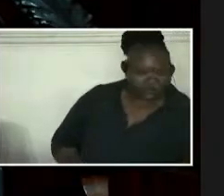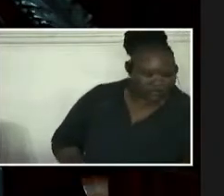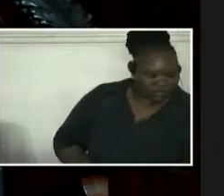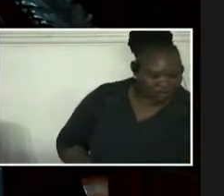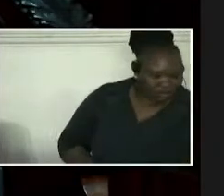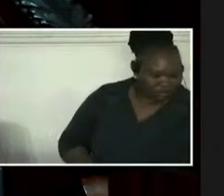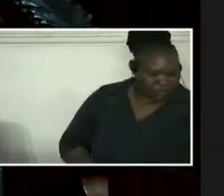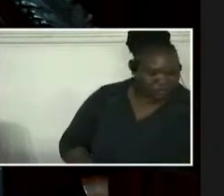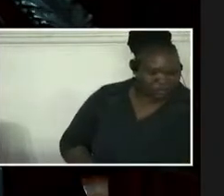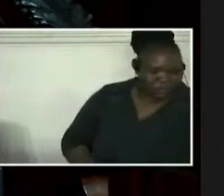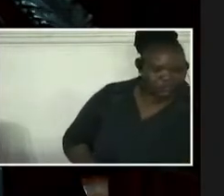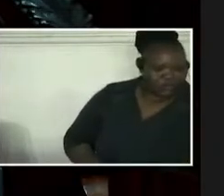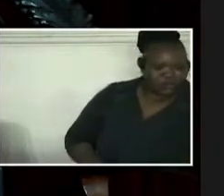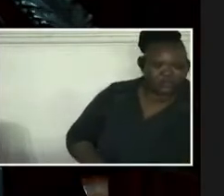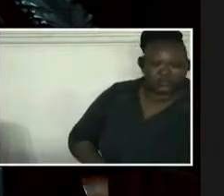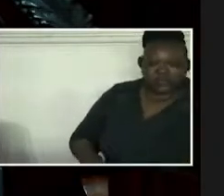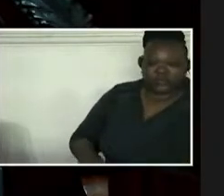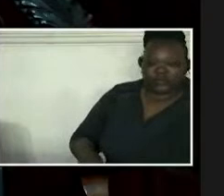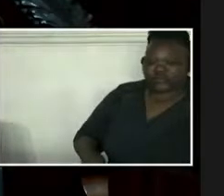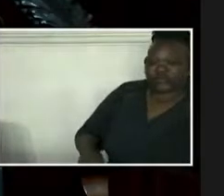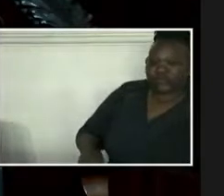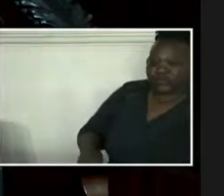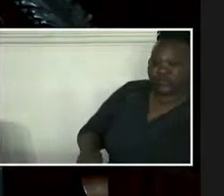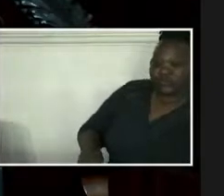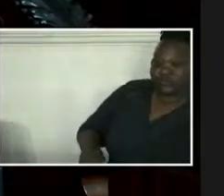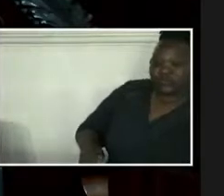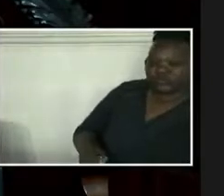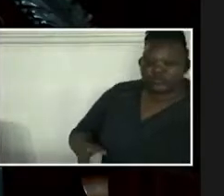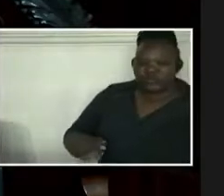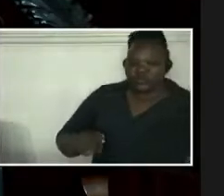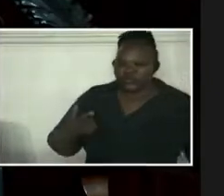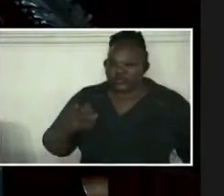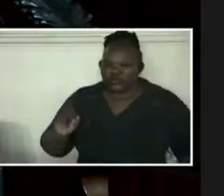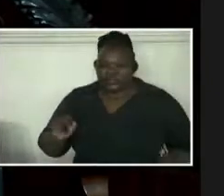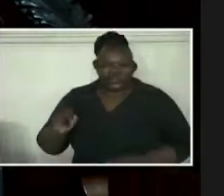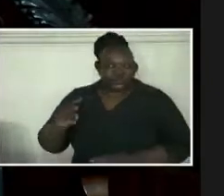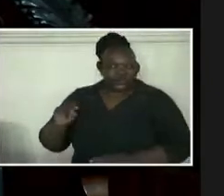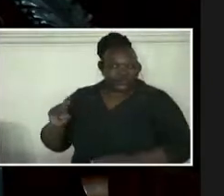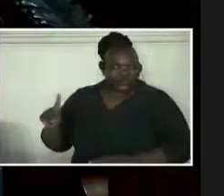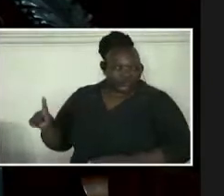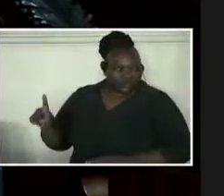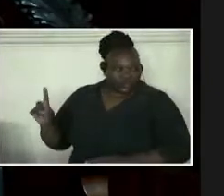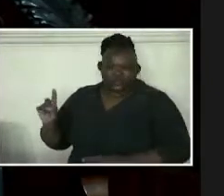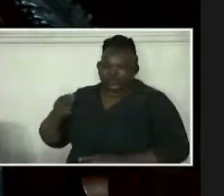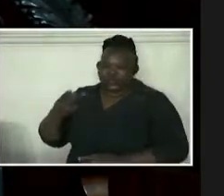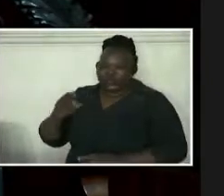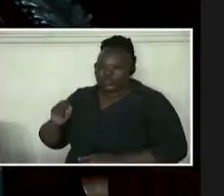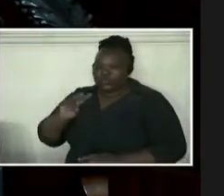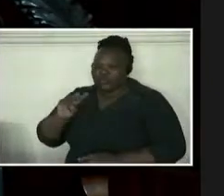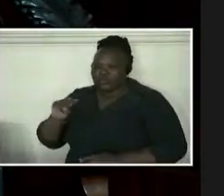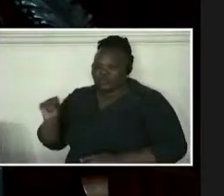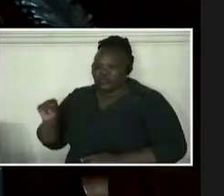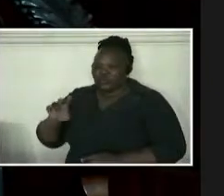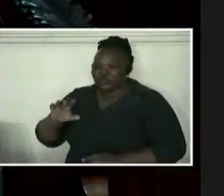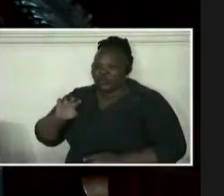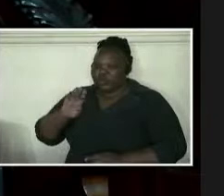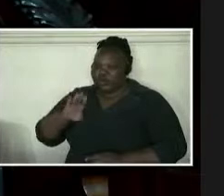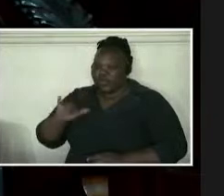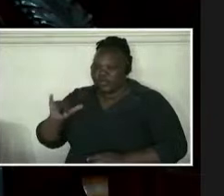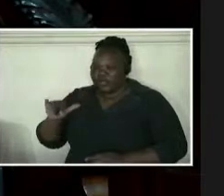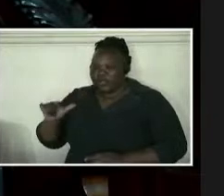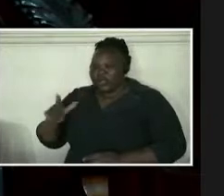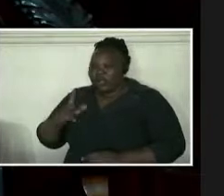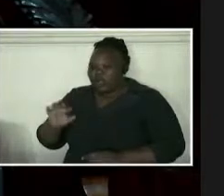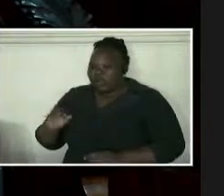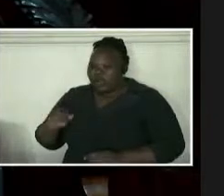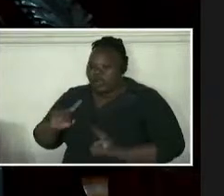financial year 2223 it has gone down to 49.6 billion while the 49.6 billion we've received this year might